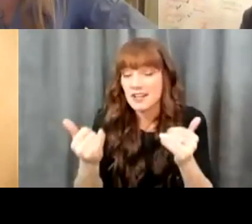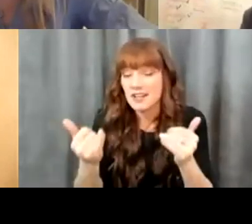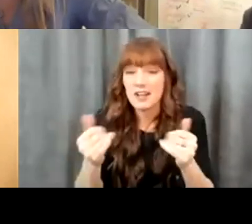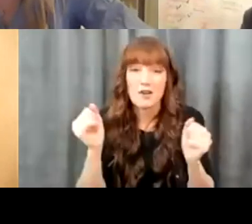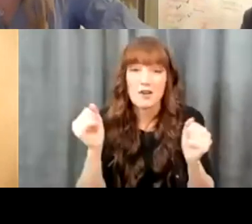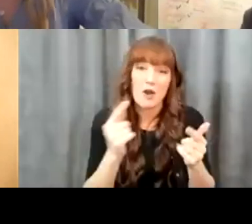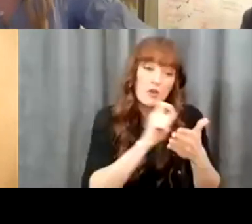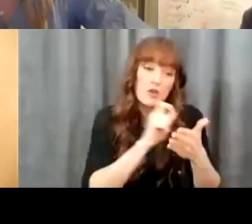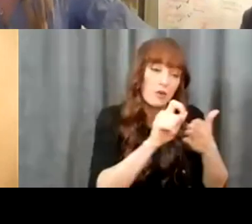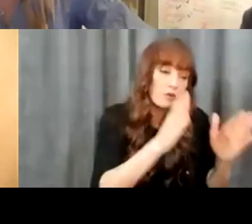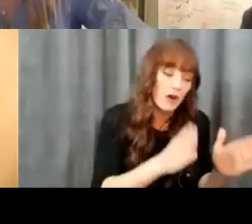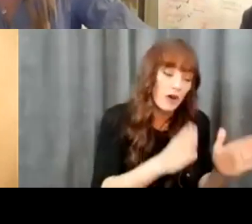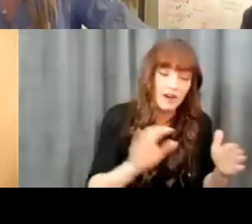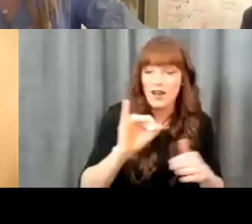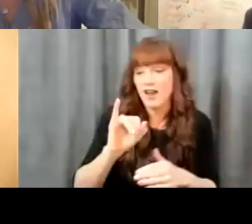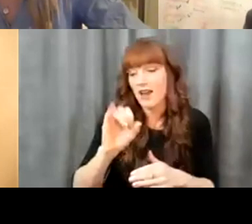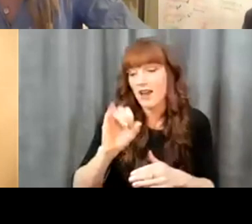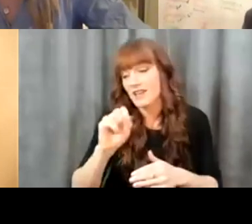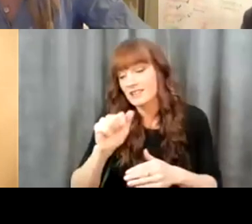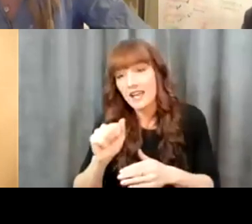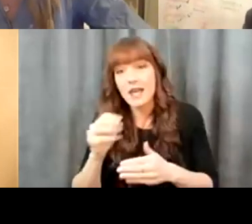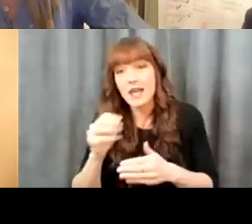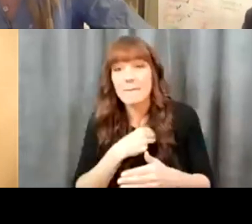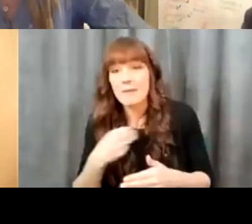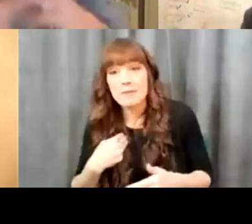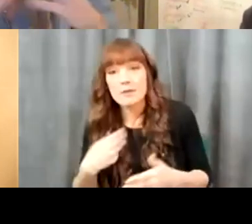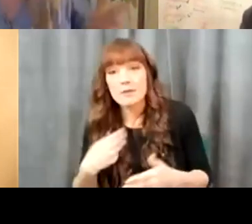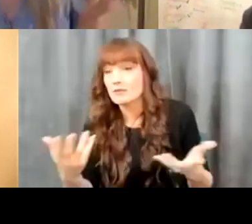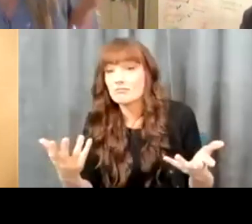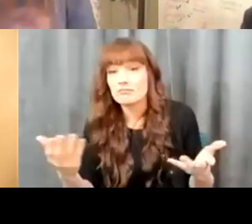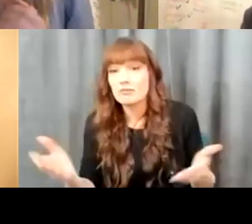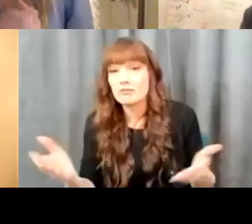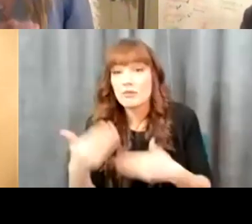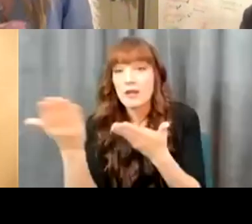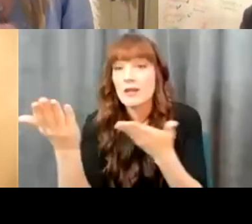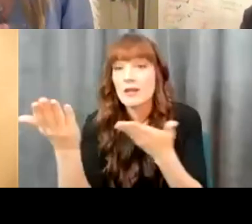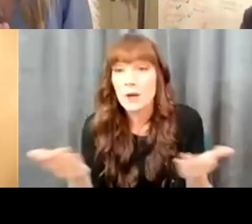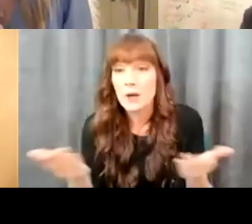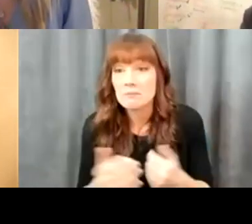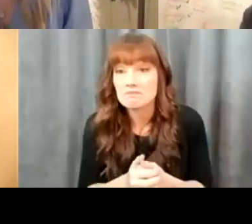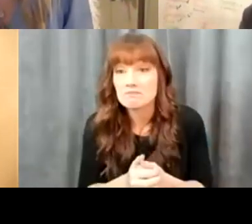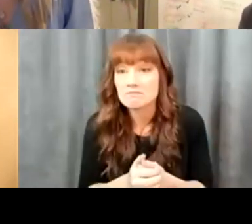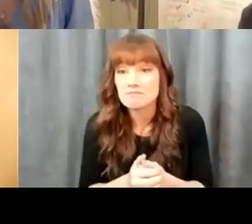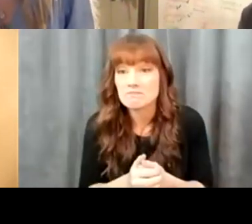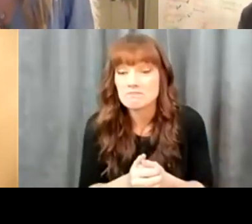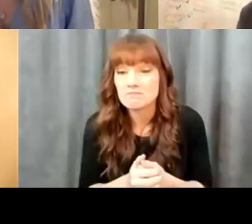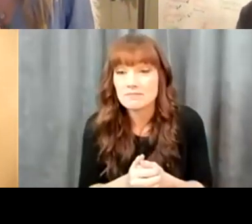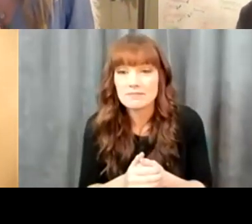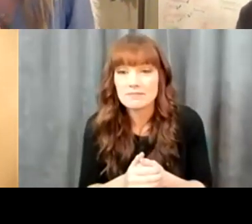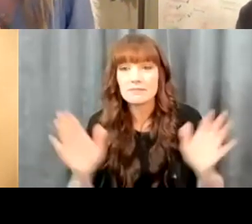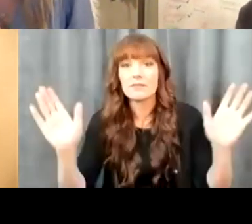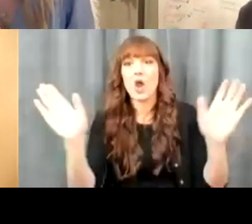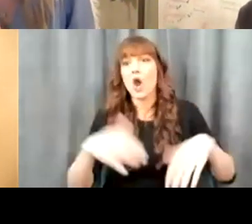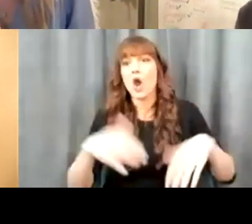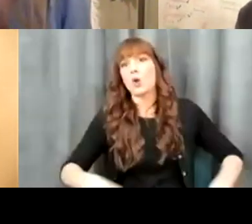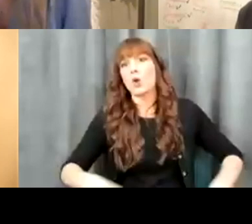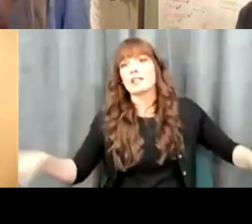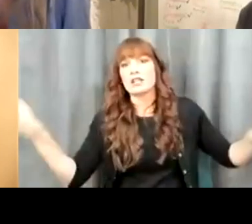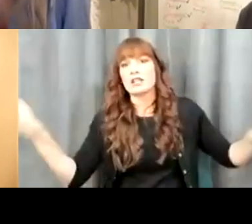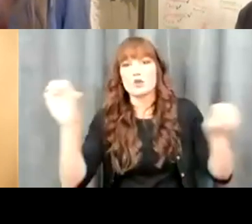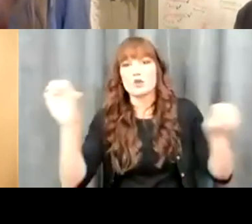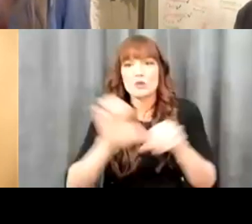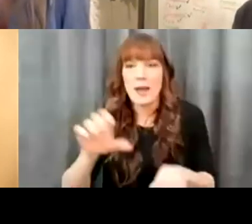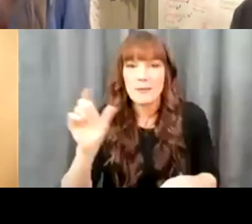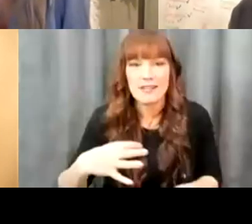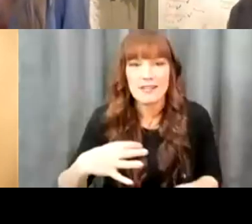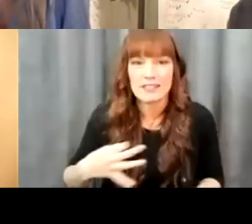all the writers listening, to all the ISA members listening? What do you recommend to them? Holy crap. First, I'm going to get a